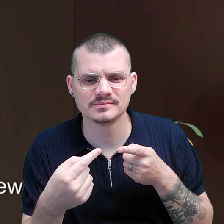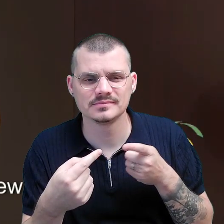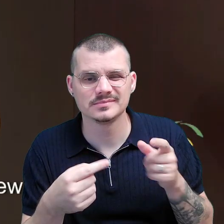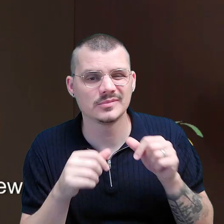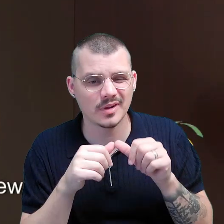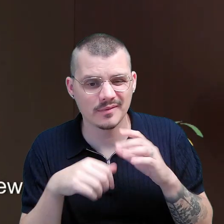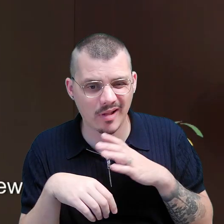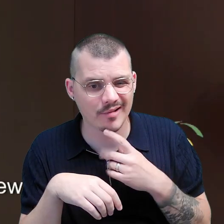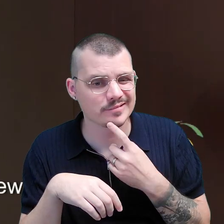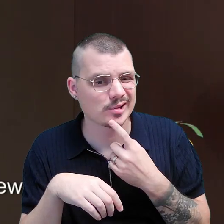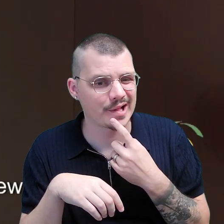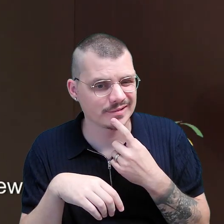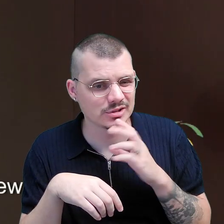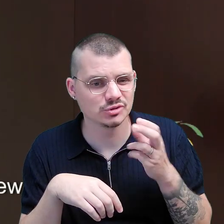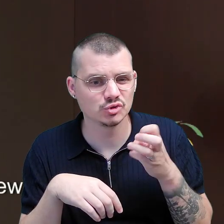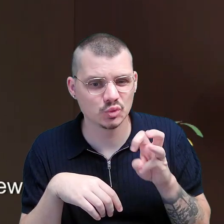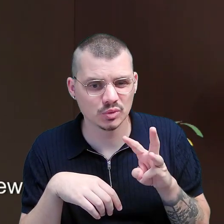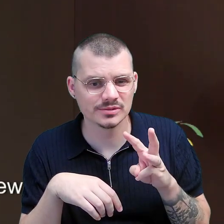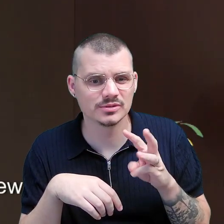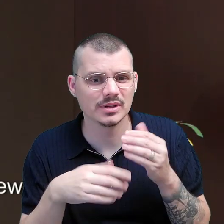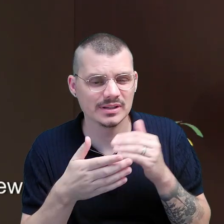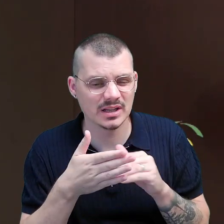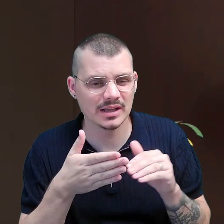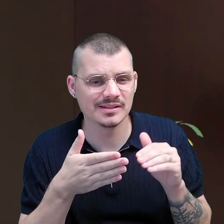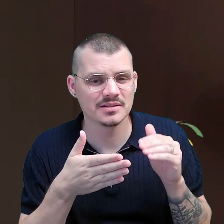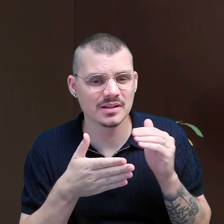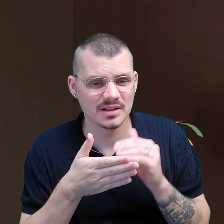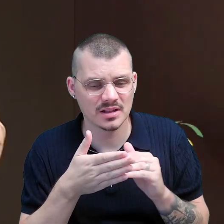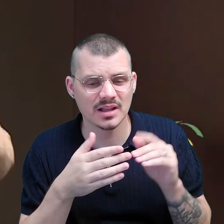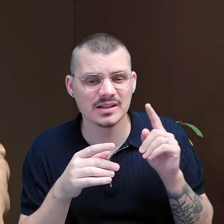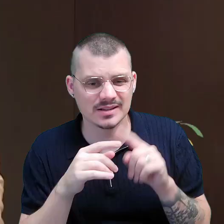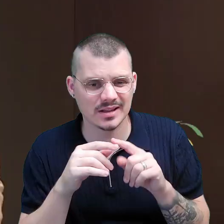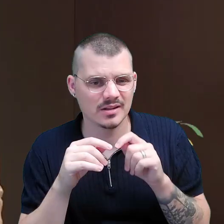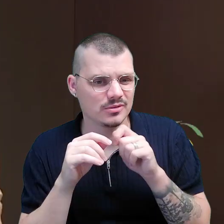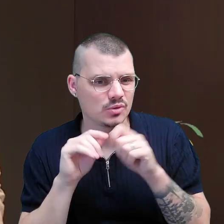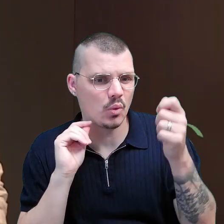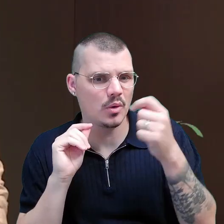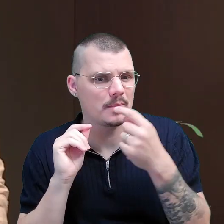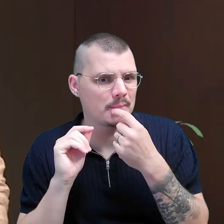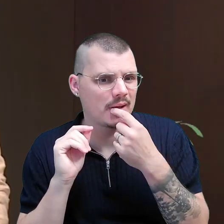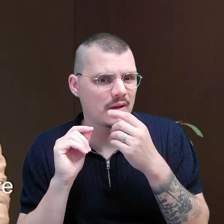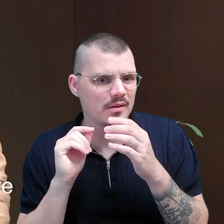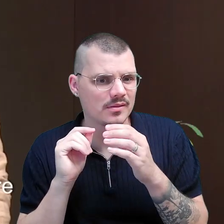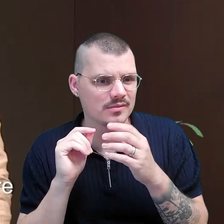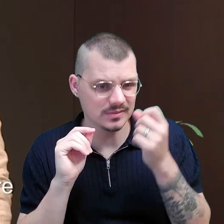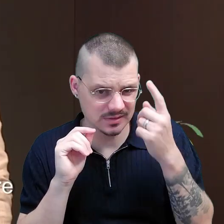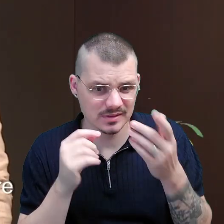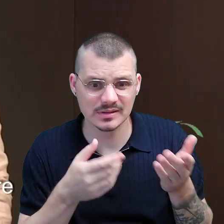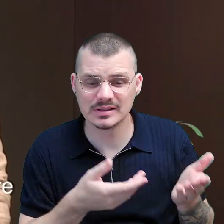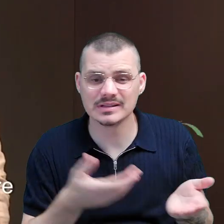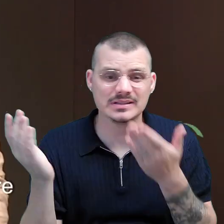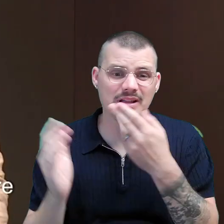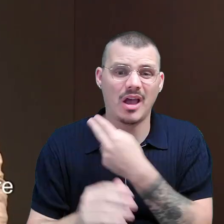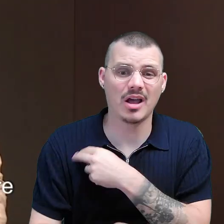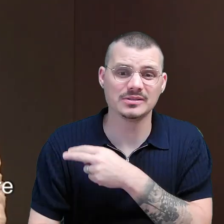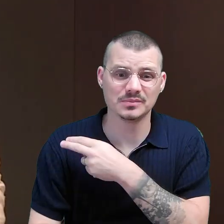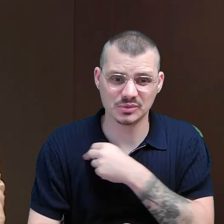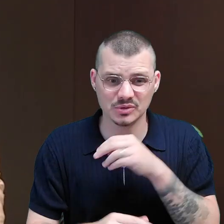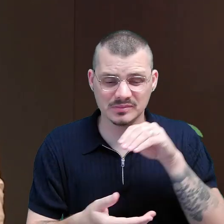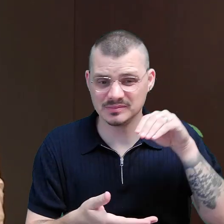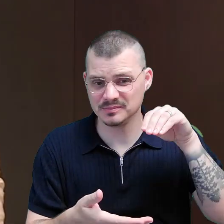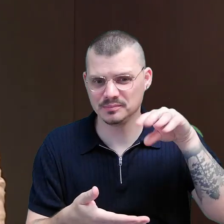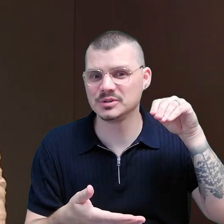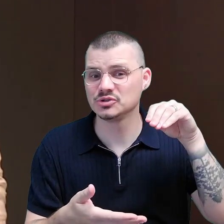And he kept chewing and chewing and chewing till he tore off part of his mouth. He was in the hospital when this picture